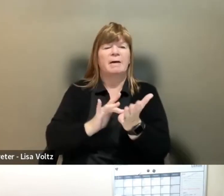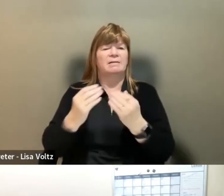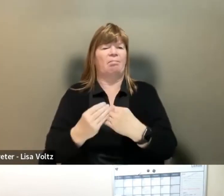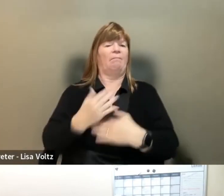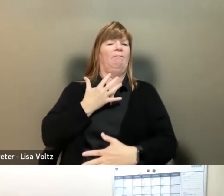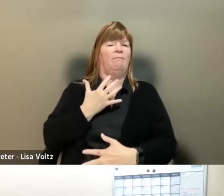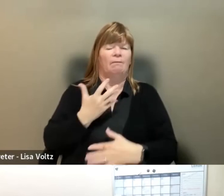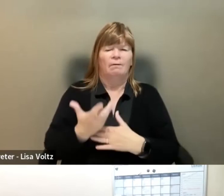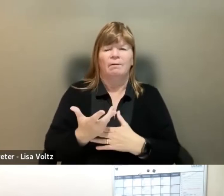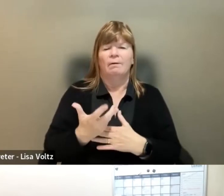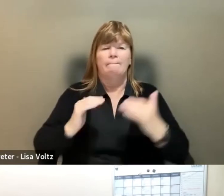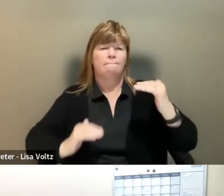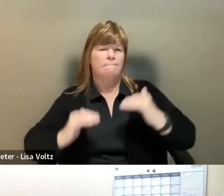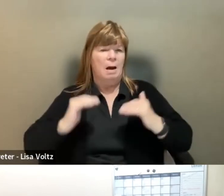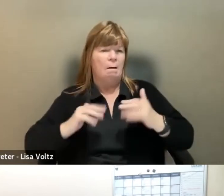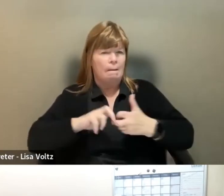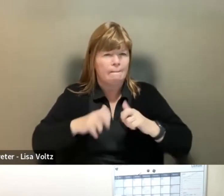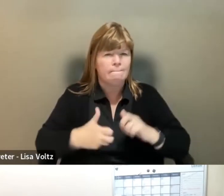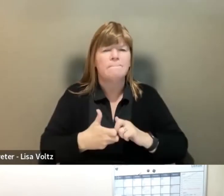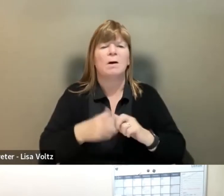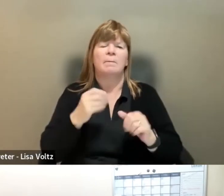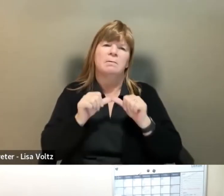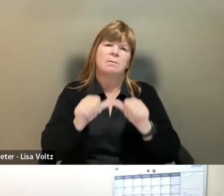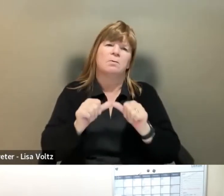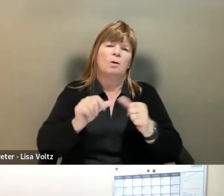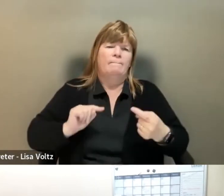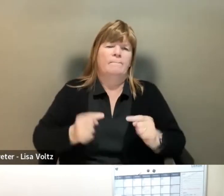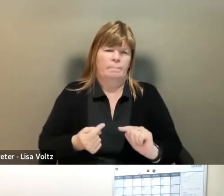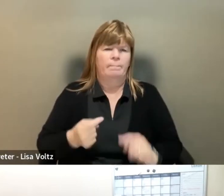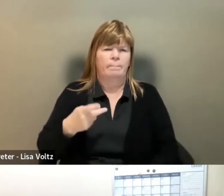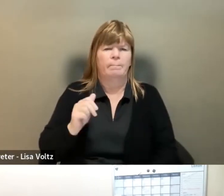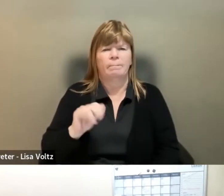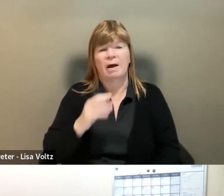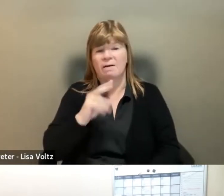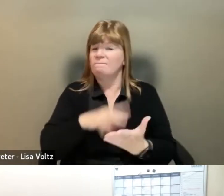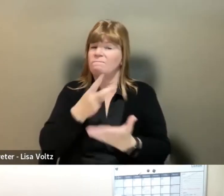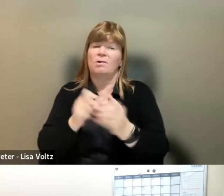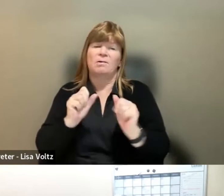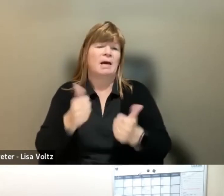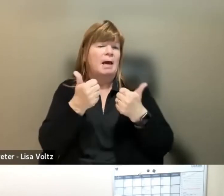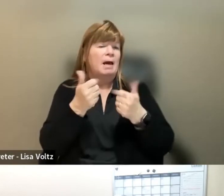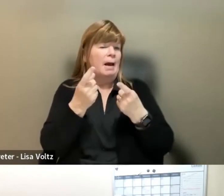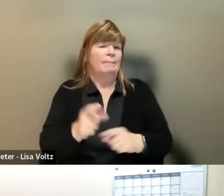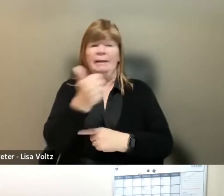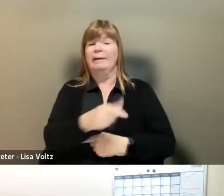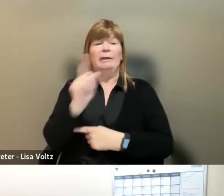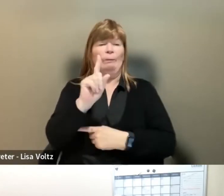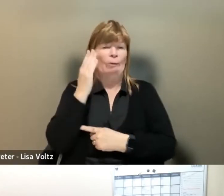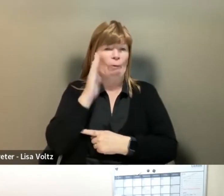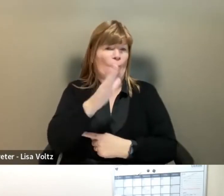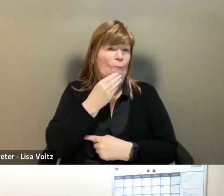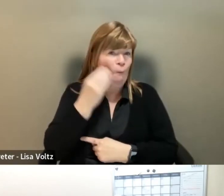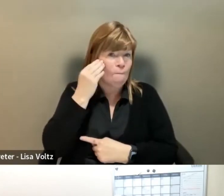medications, balance impairments, and chronic pain. And falls can happen anywhere, as we know. A person's